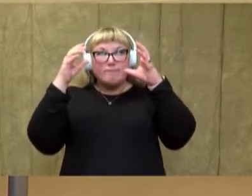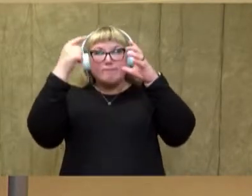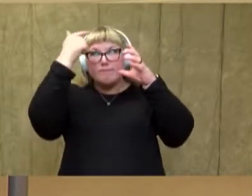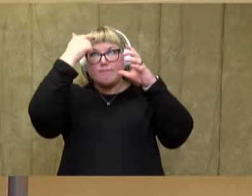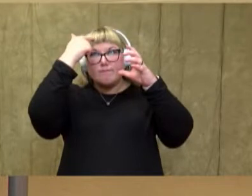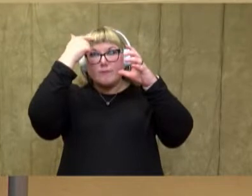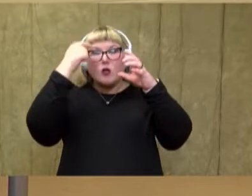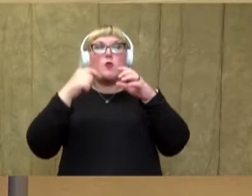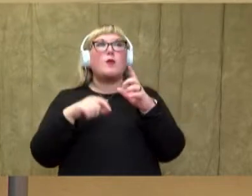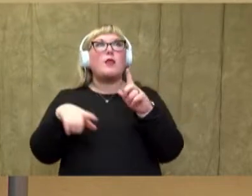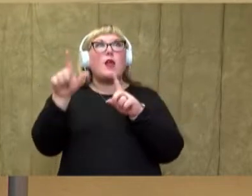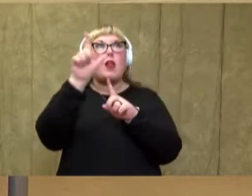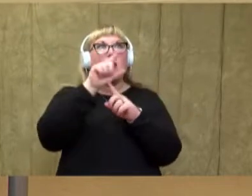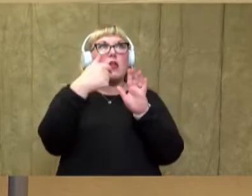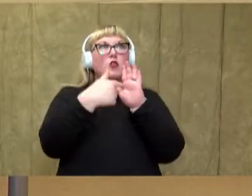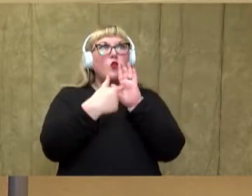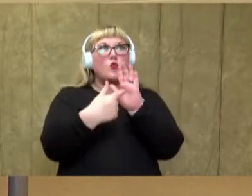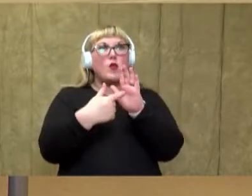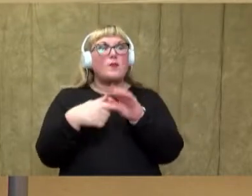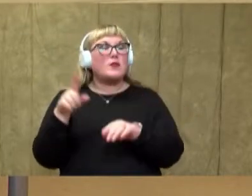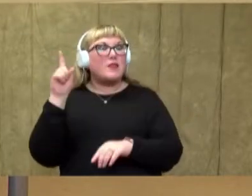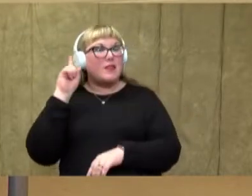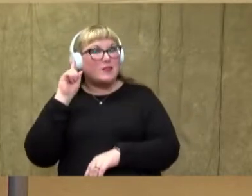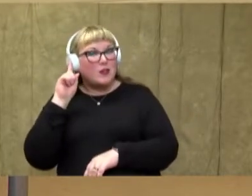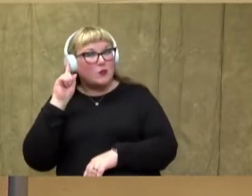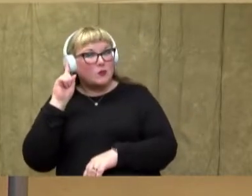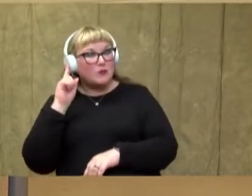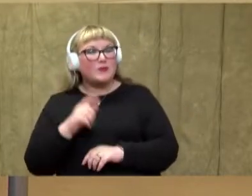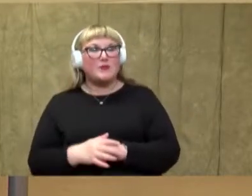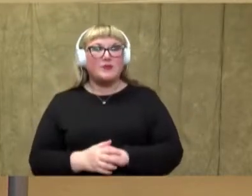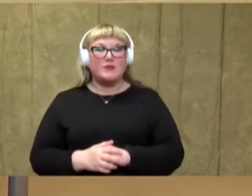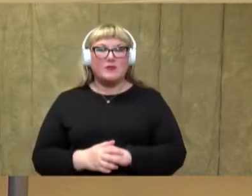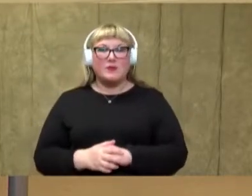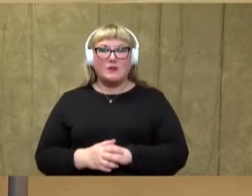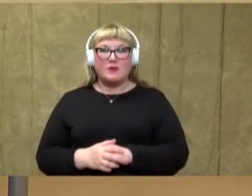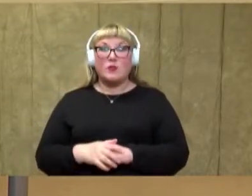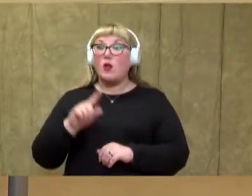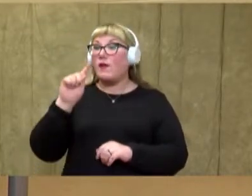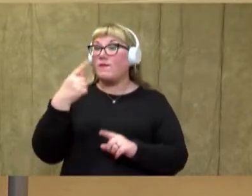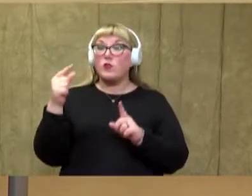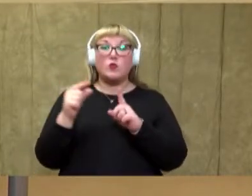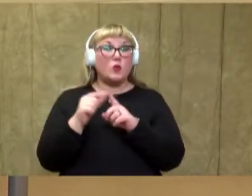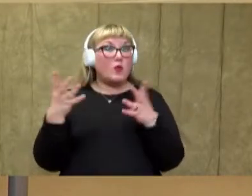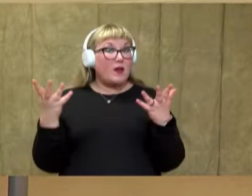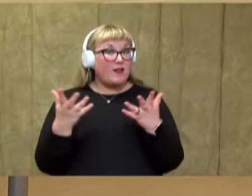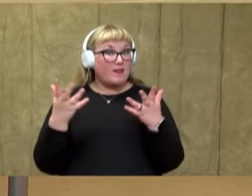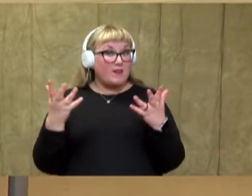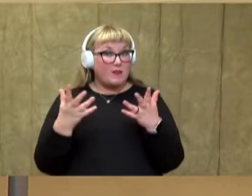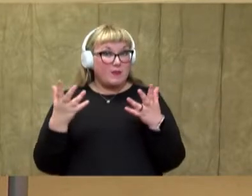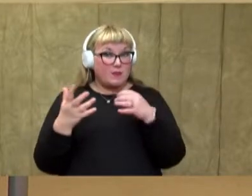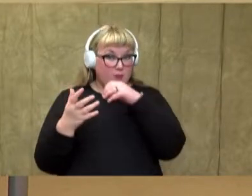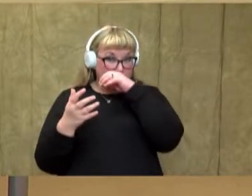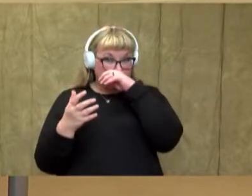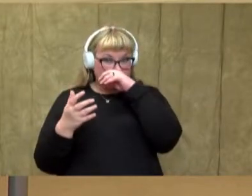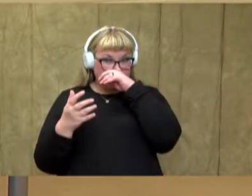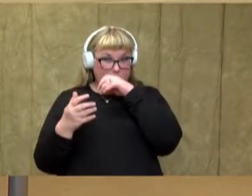the letters that represent those given sounds. You ready? Here's our first one. Here we have a picture of a